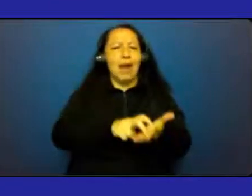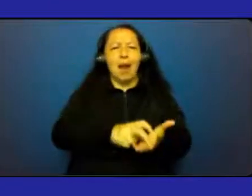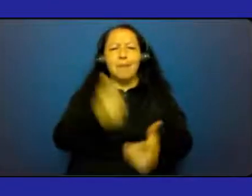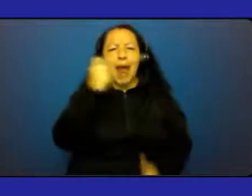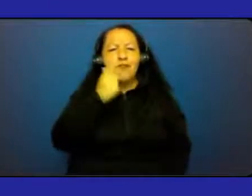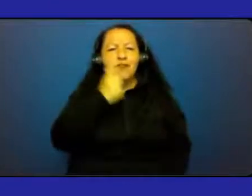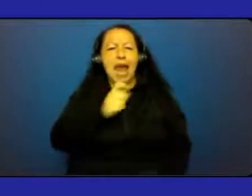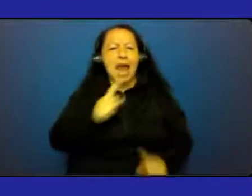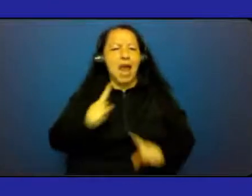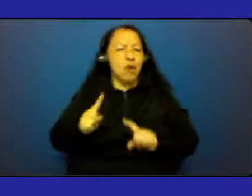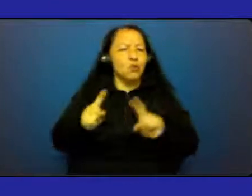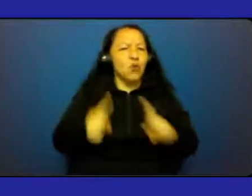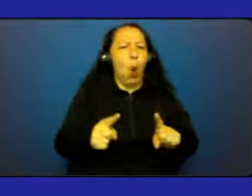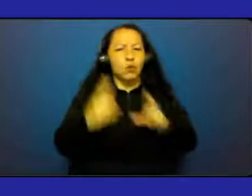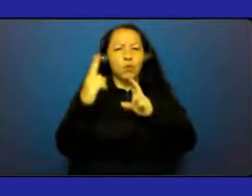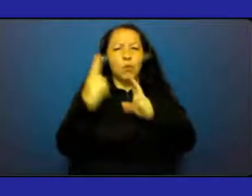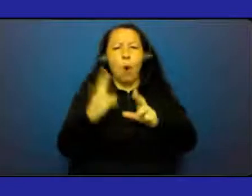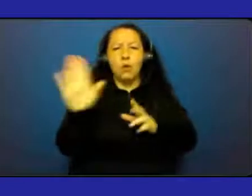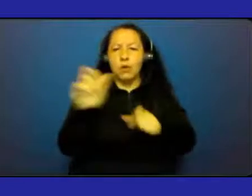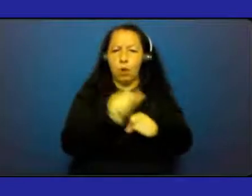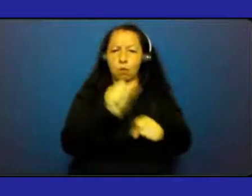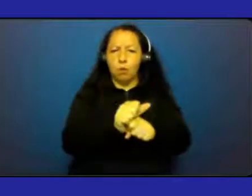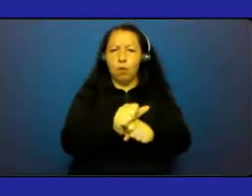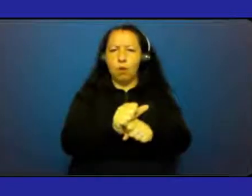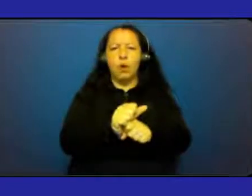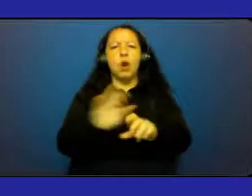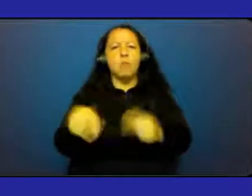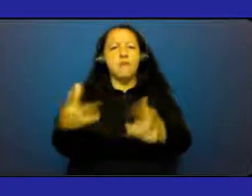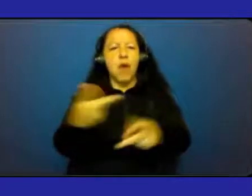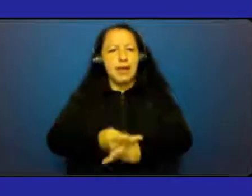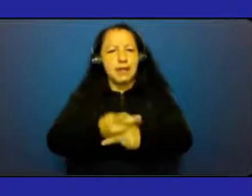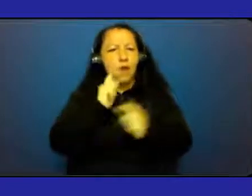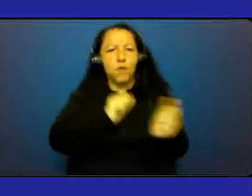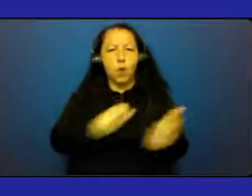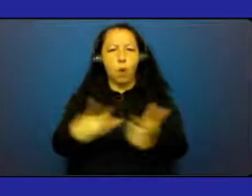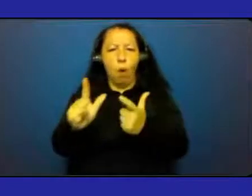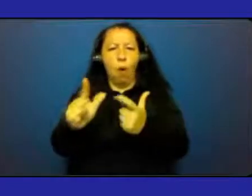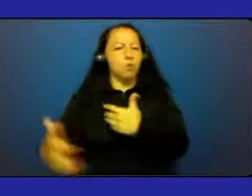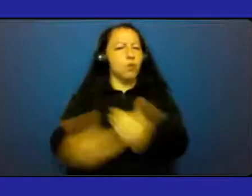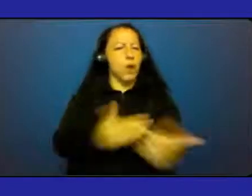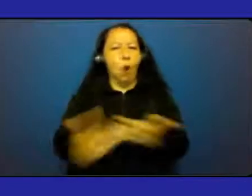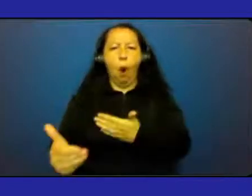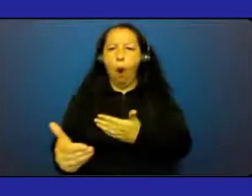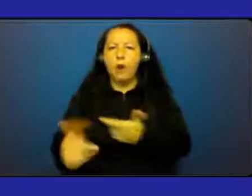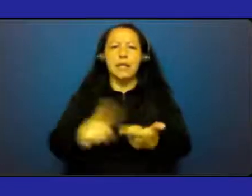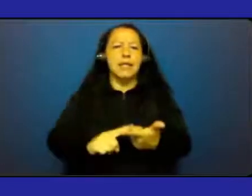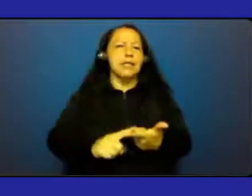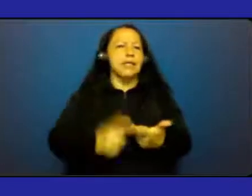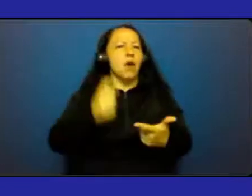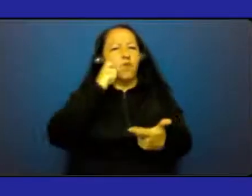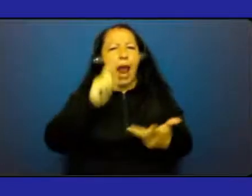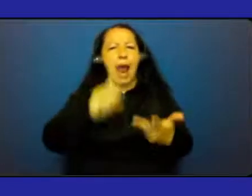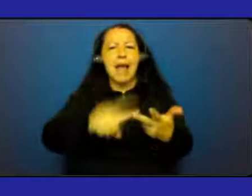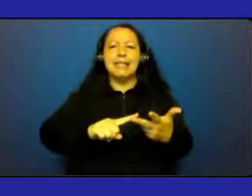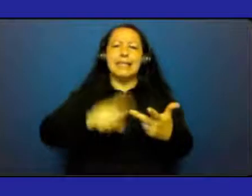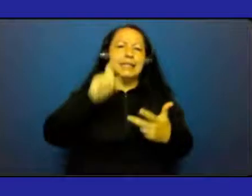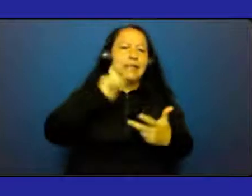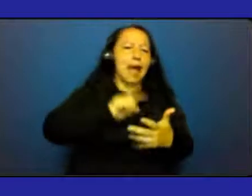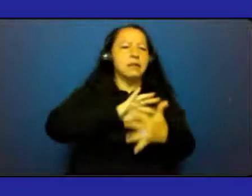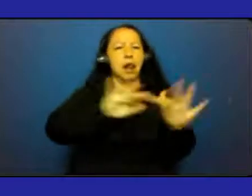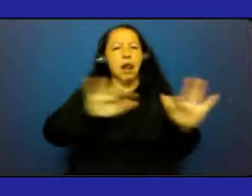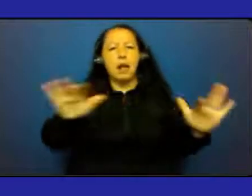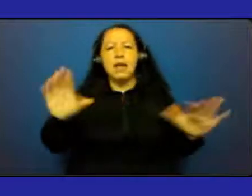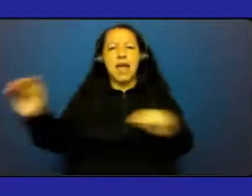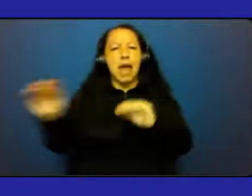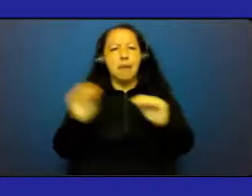all, regardless of insurance status or immigration status or any other factor. We're always here to care for